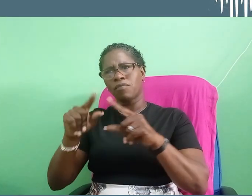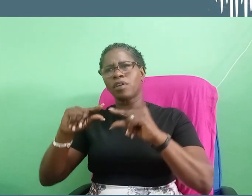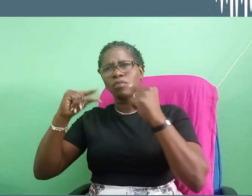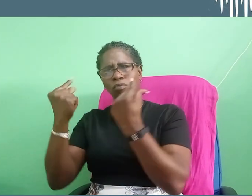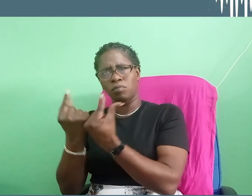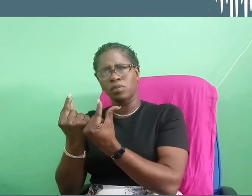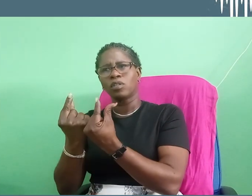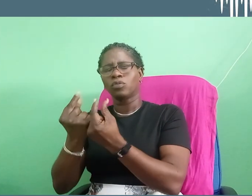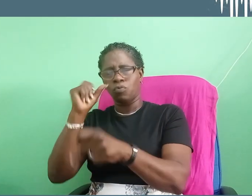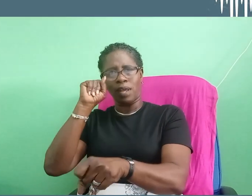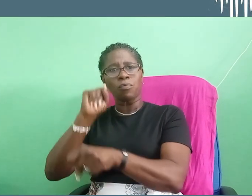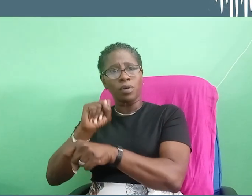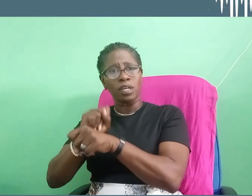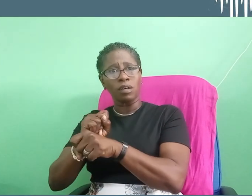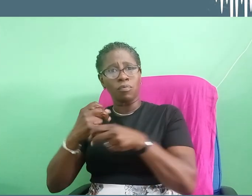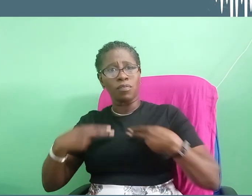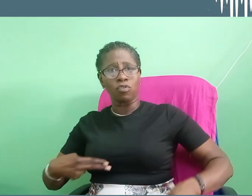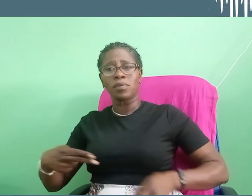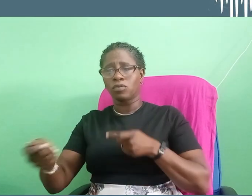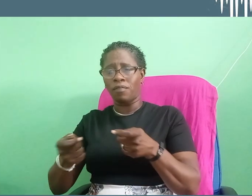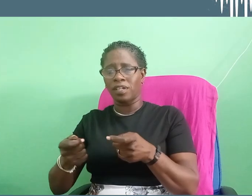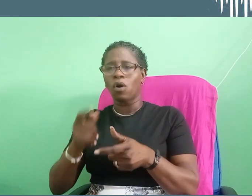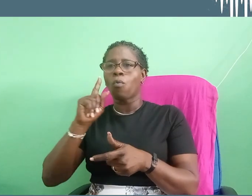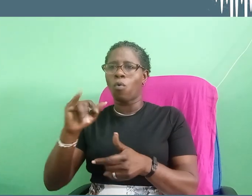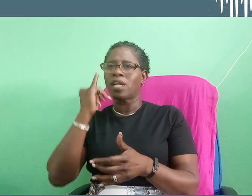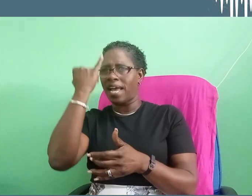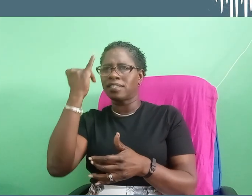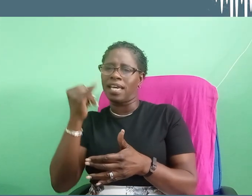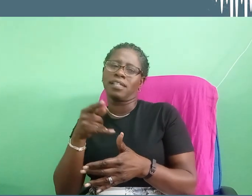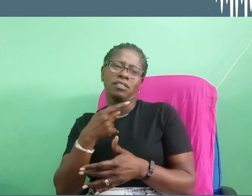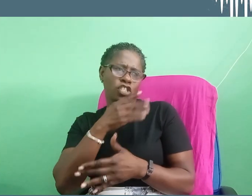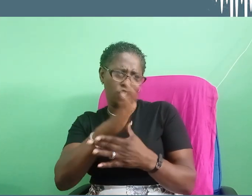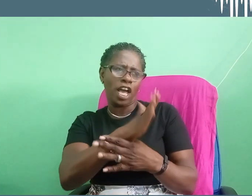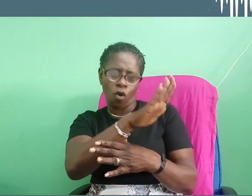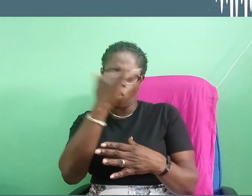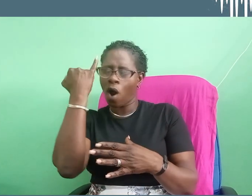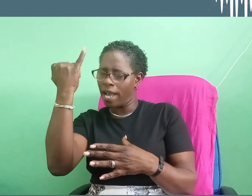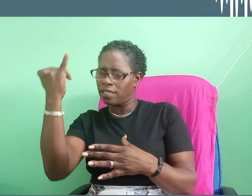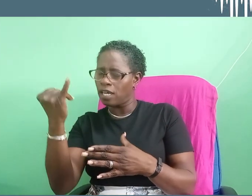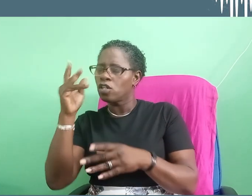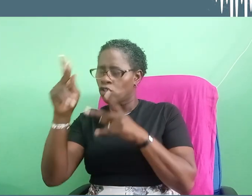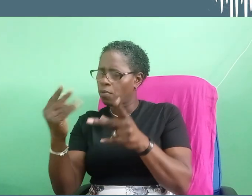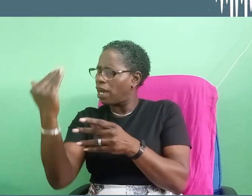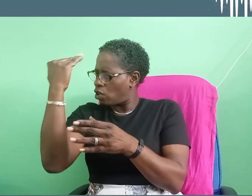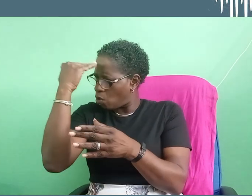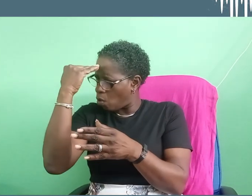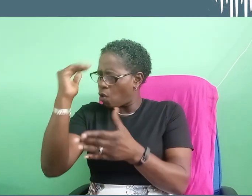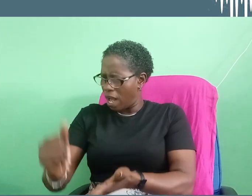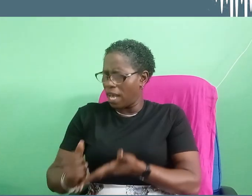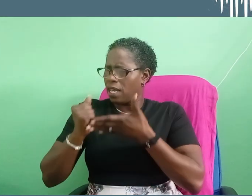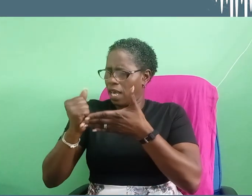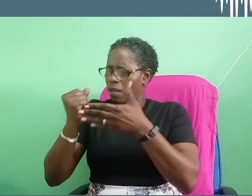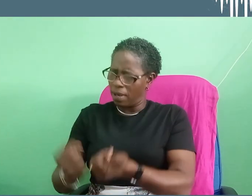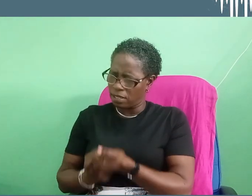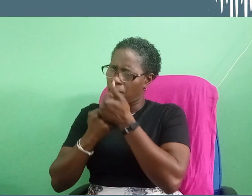in the anti-trafficking space in whatever specific function they work, to be more aware and more proactive towards these issues.